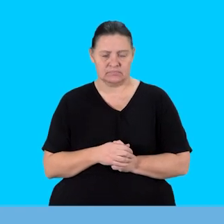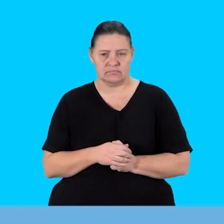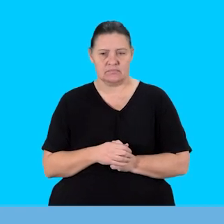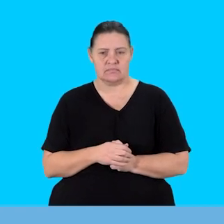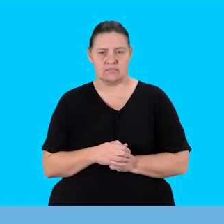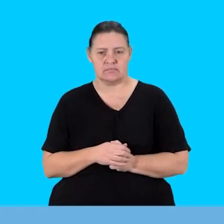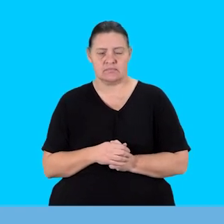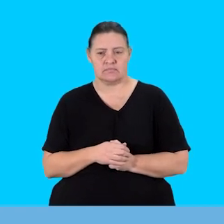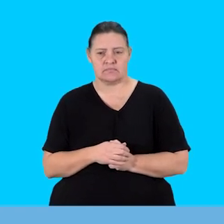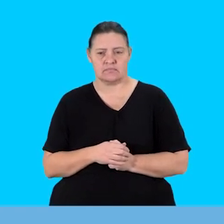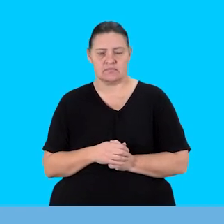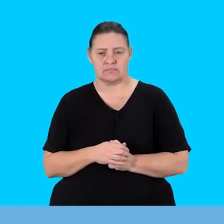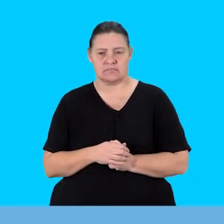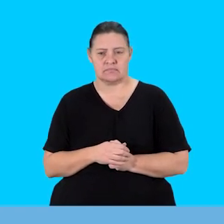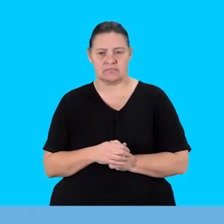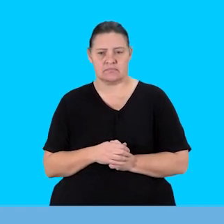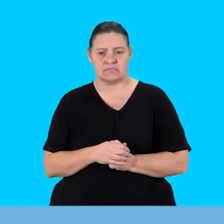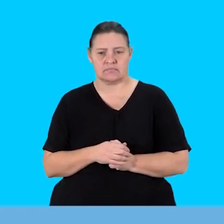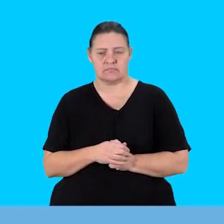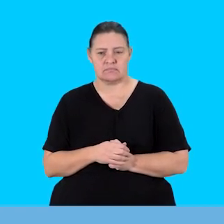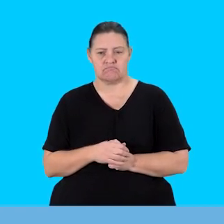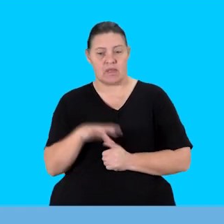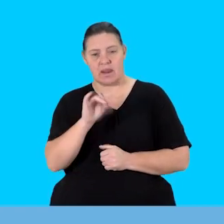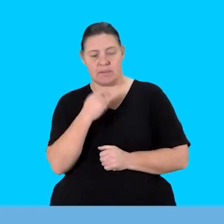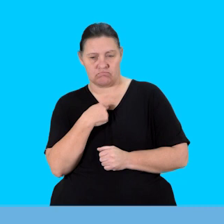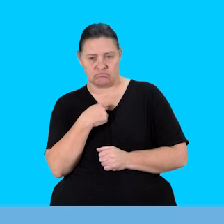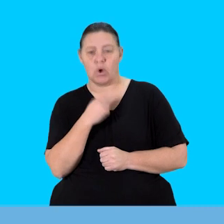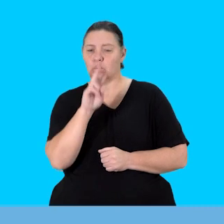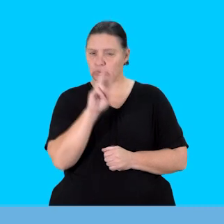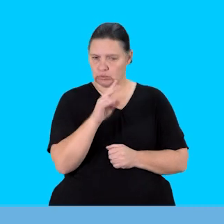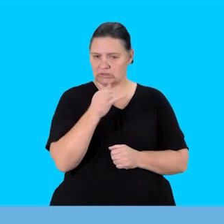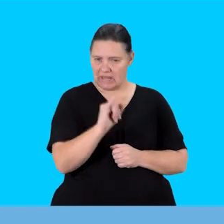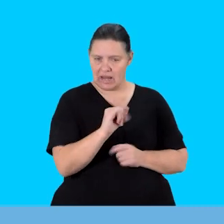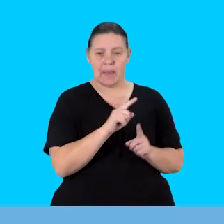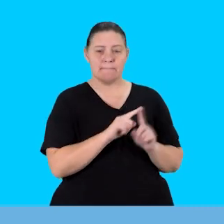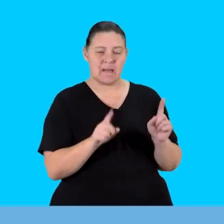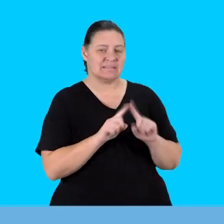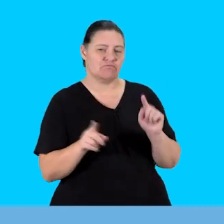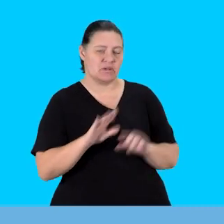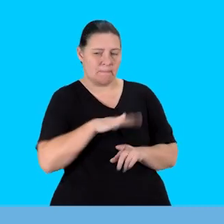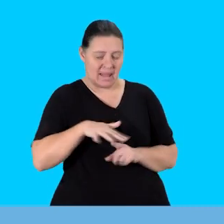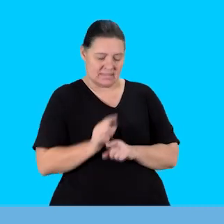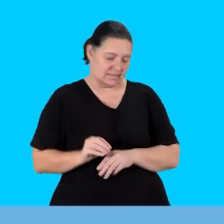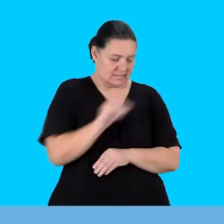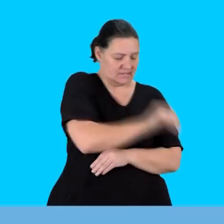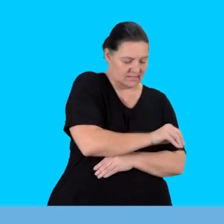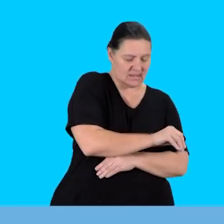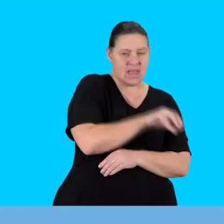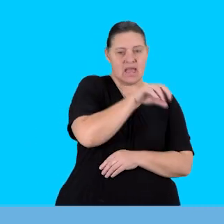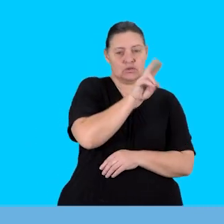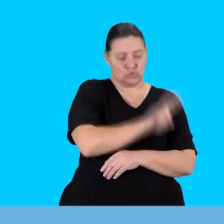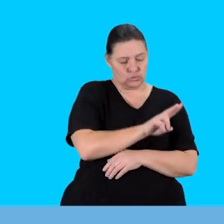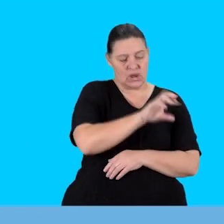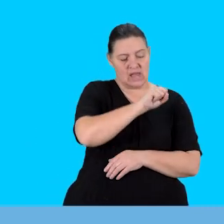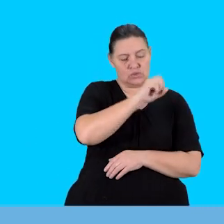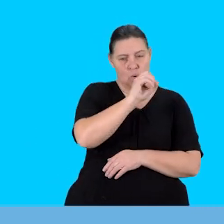chemical equation. So the number that I am choosing is still 2, but then in a different place. So if I put